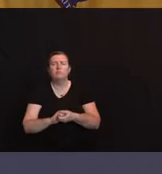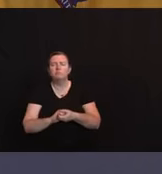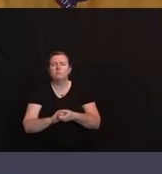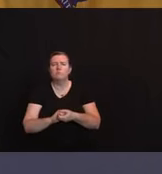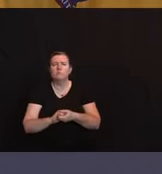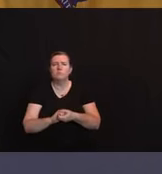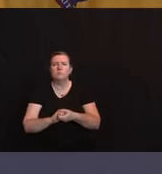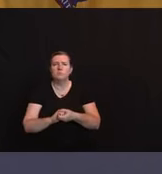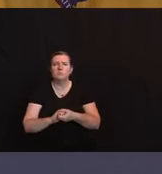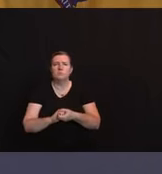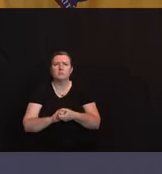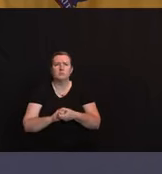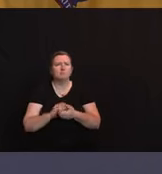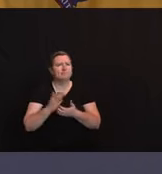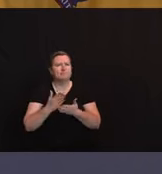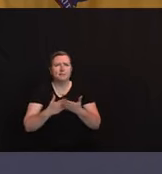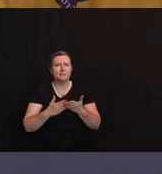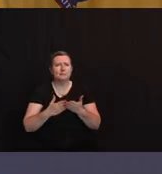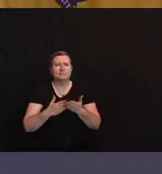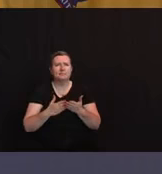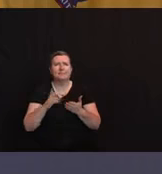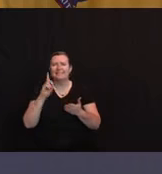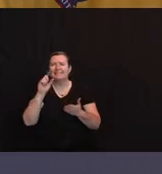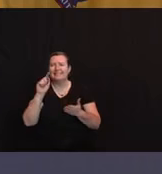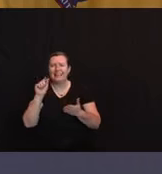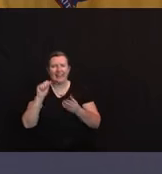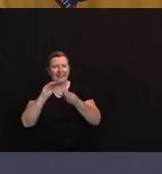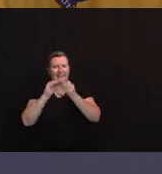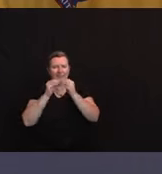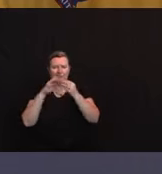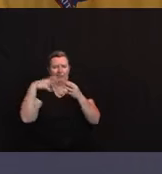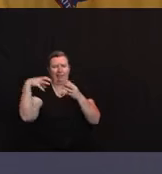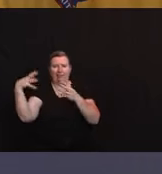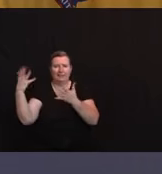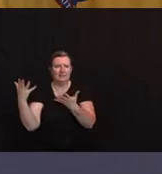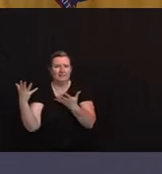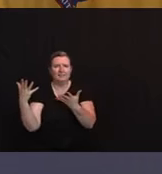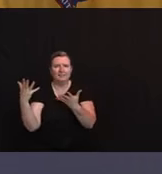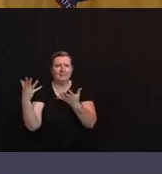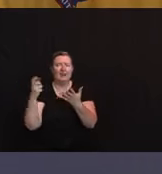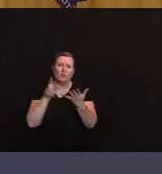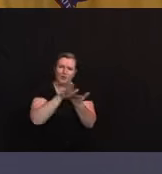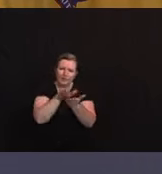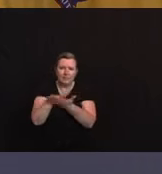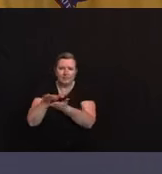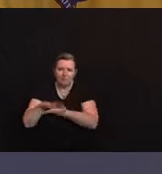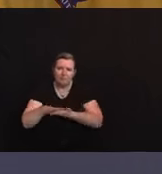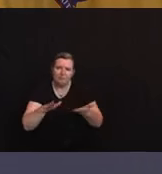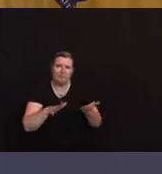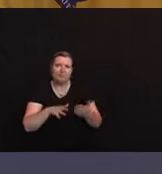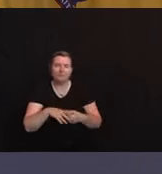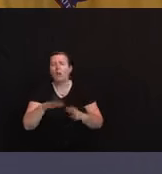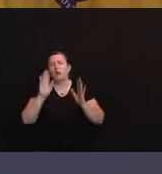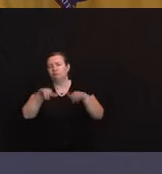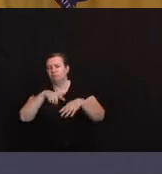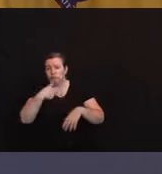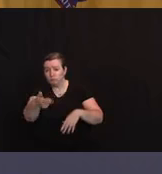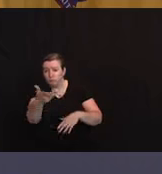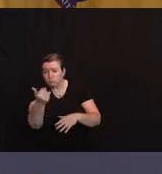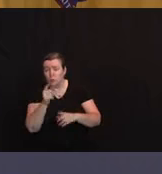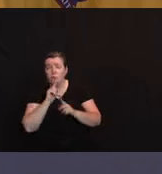down a couple of the loose data ends that we have. So Brent, we'll start with you. Mr. Met, good afternoon.